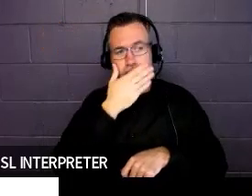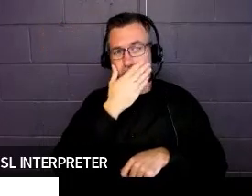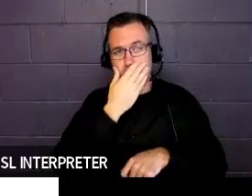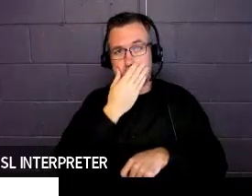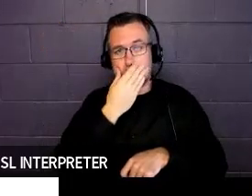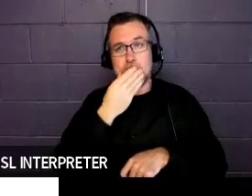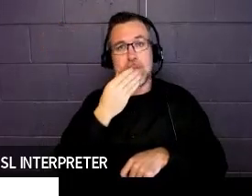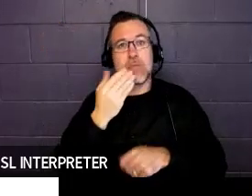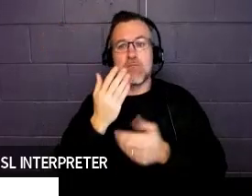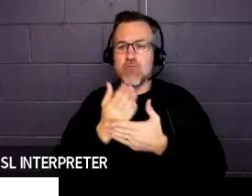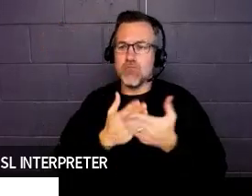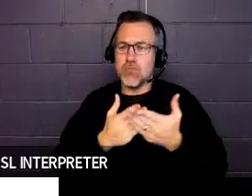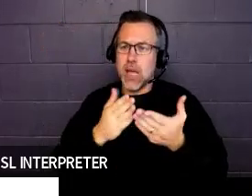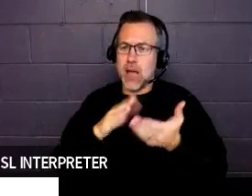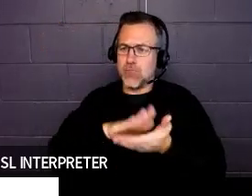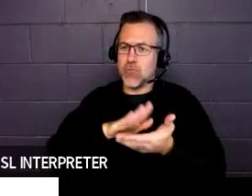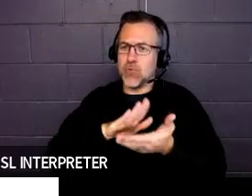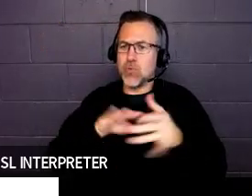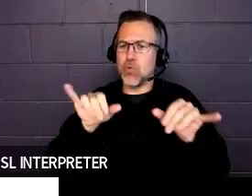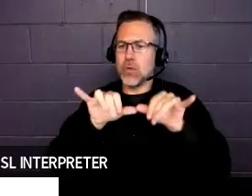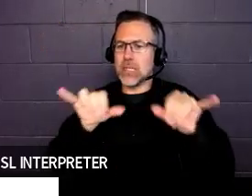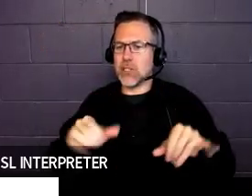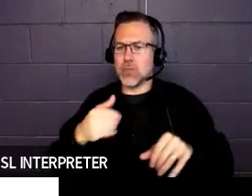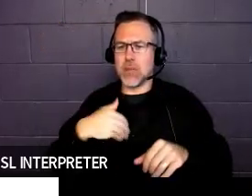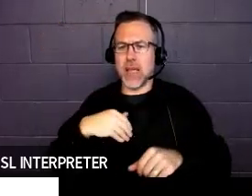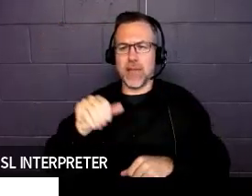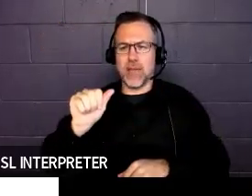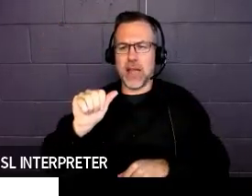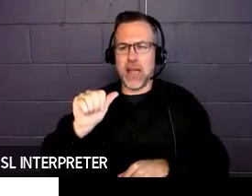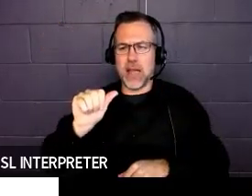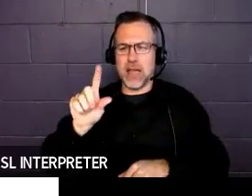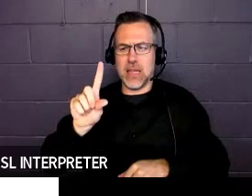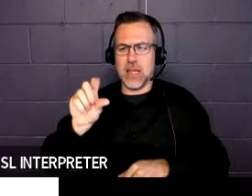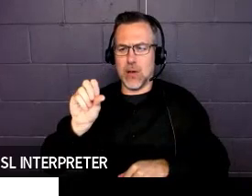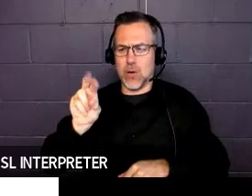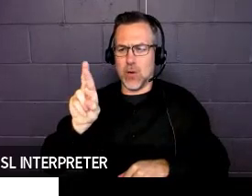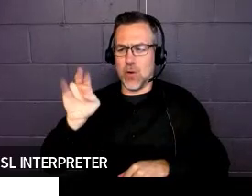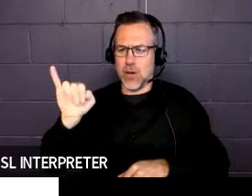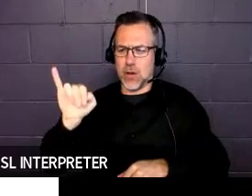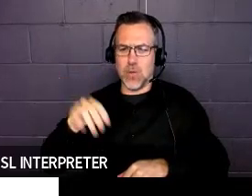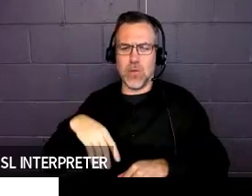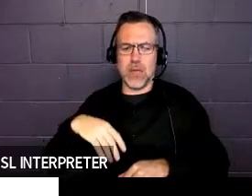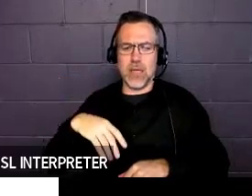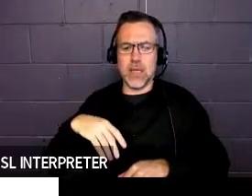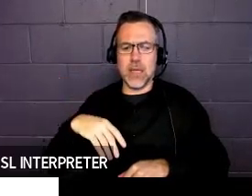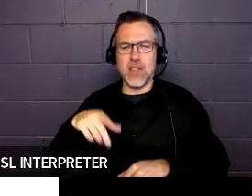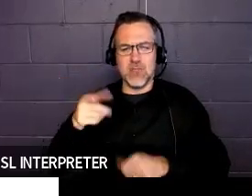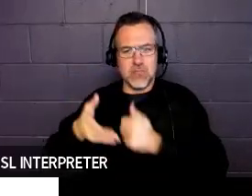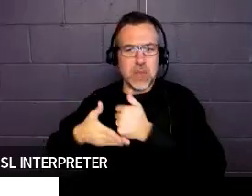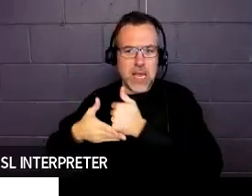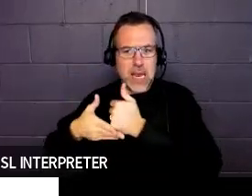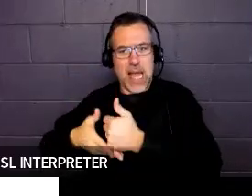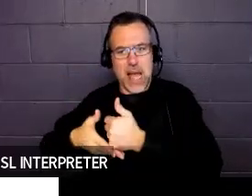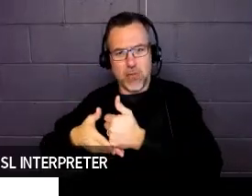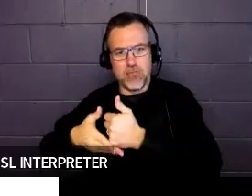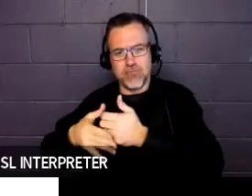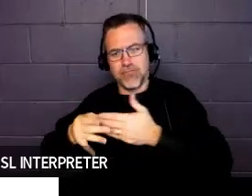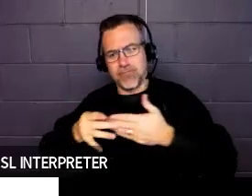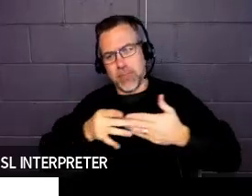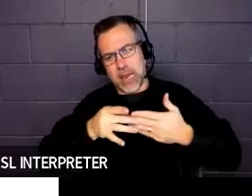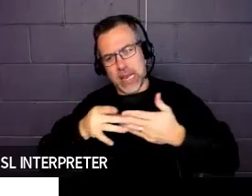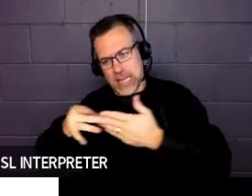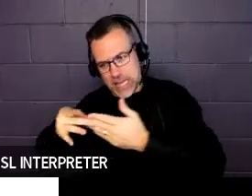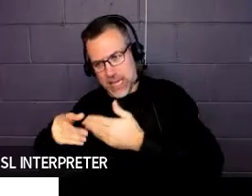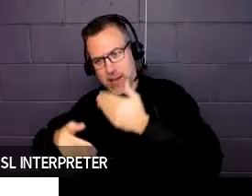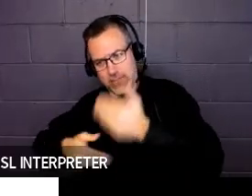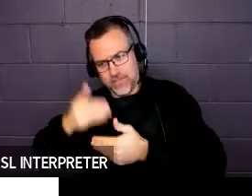like systems that schools use, like Adori is one of them that helps guide you through the IEP. I